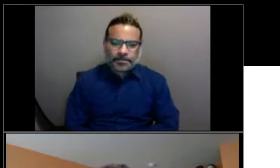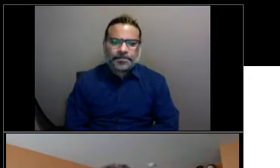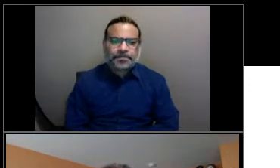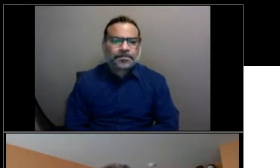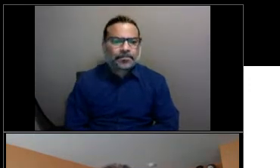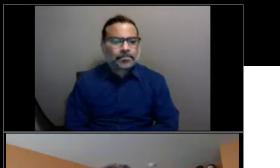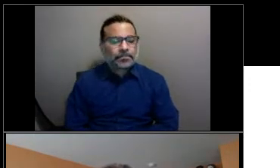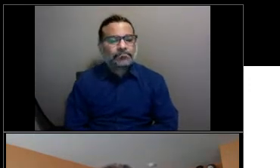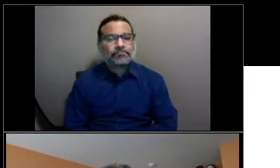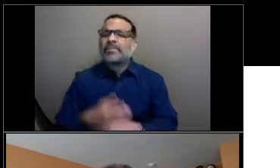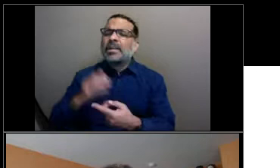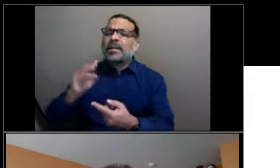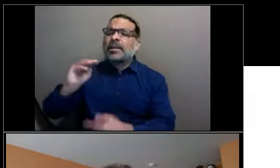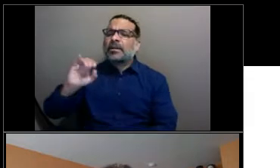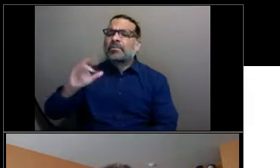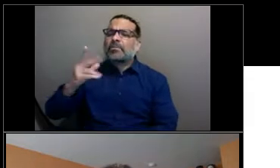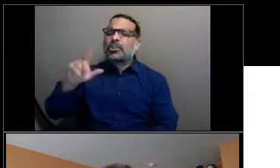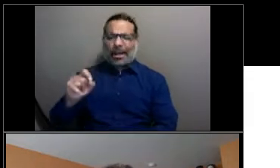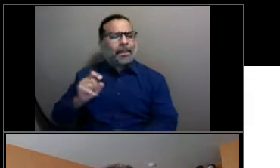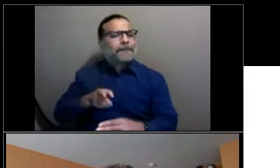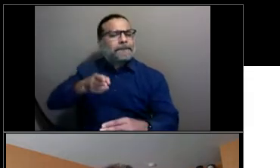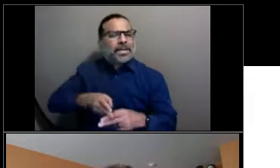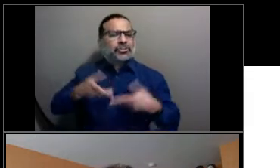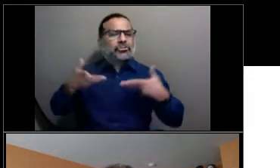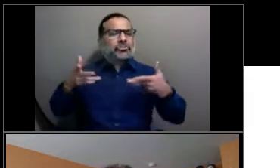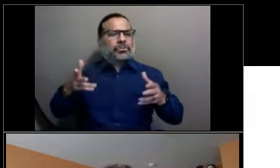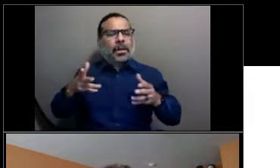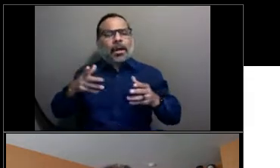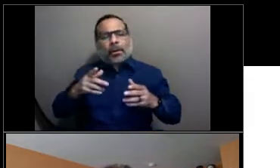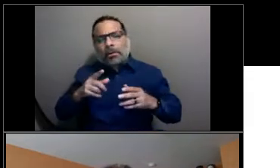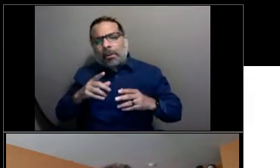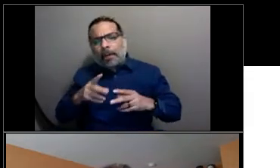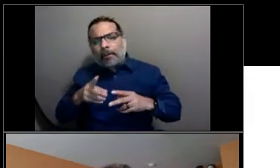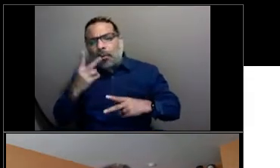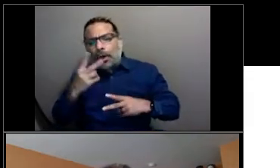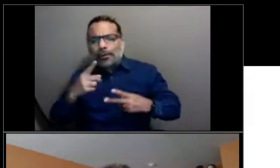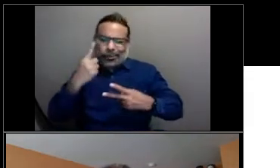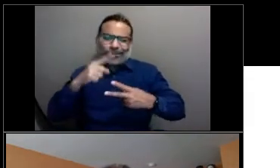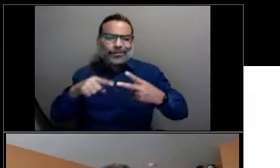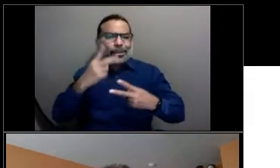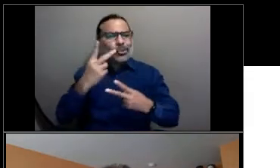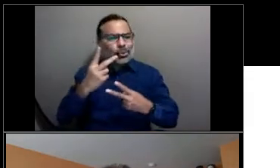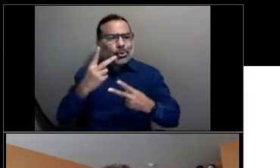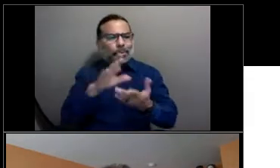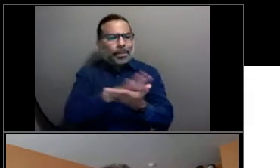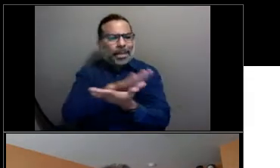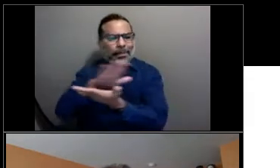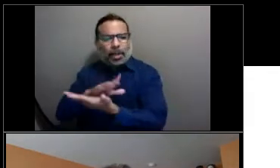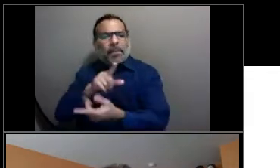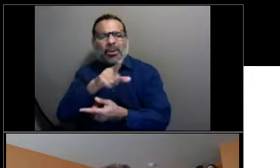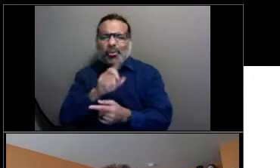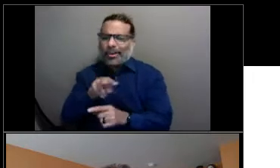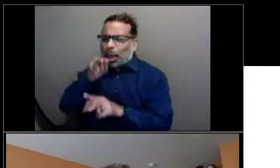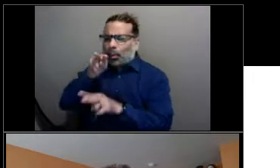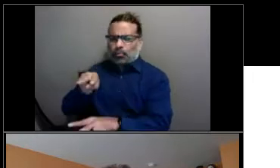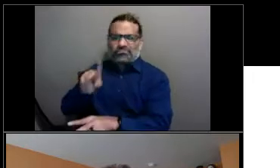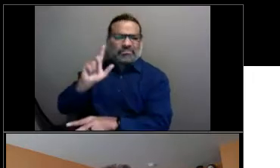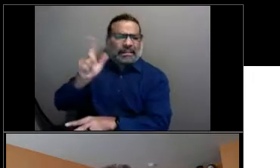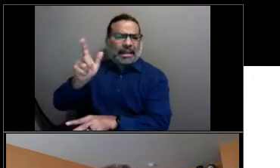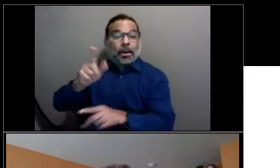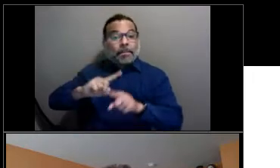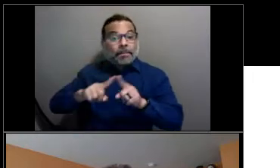So Michelle hinted at this. We're going to talk about one of the 2 briefs that are on the screen right now, but you can find links to those briefs and more